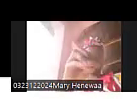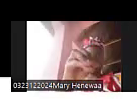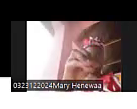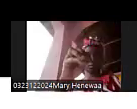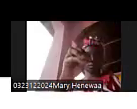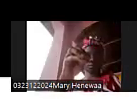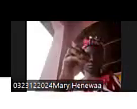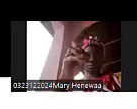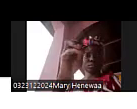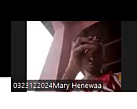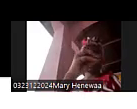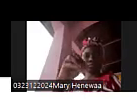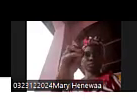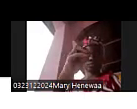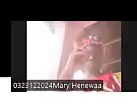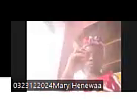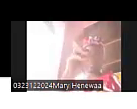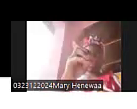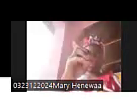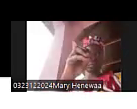O.